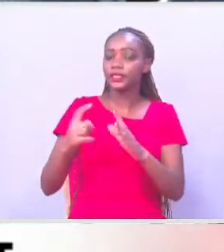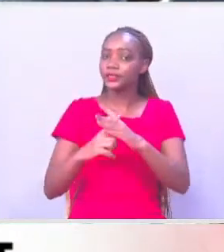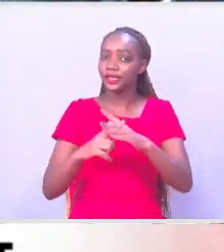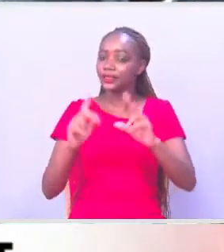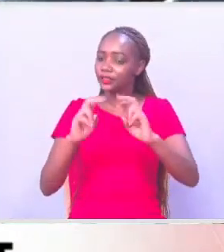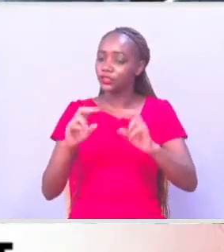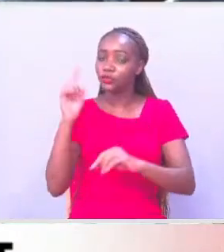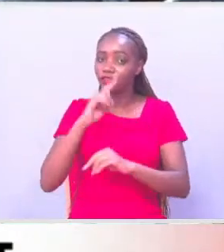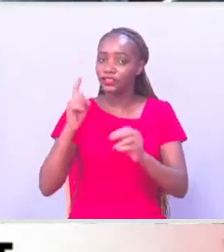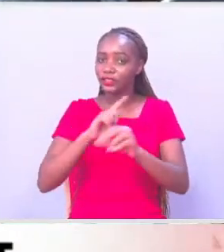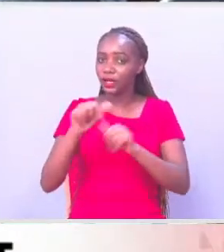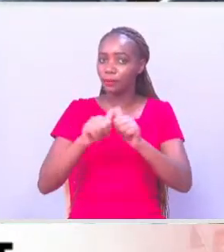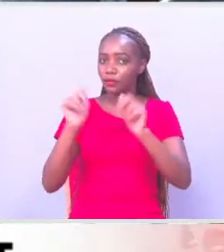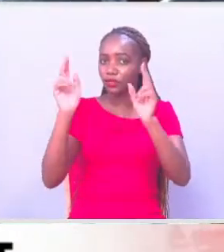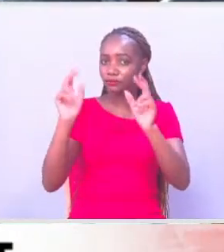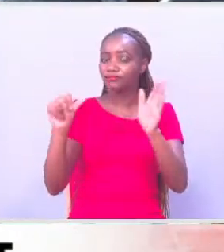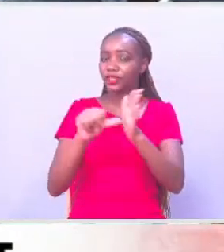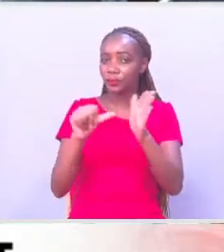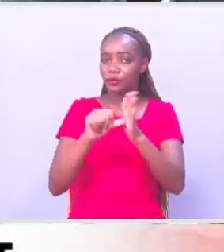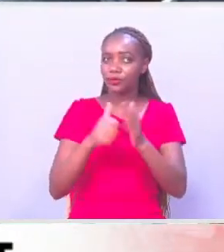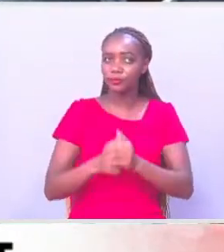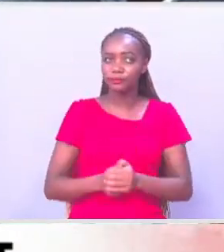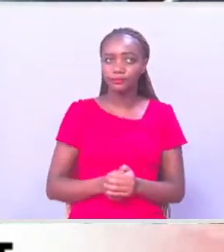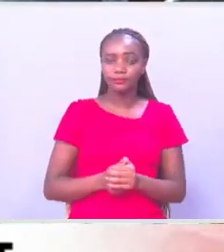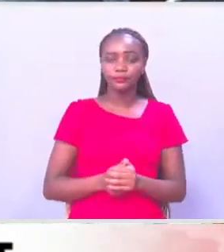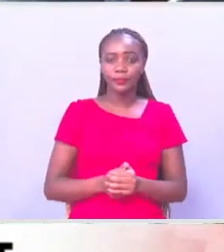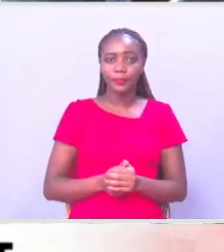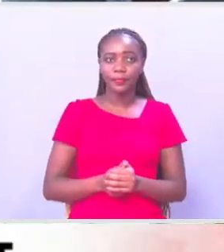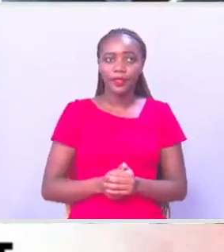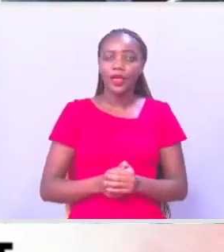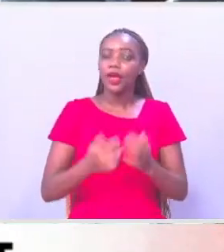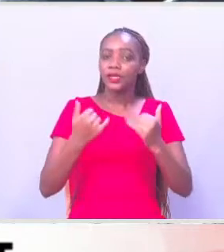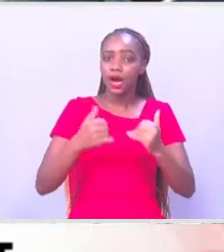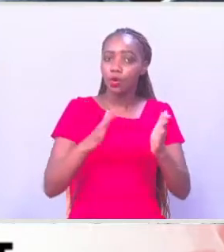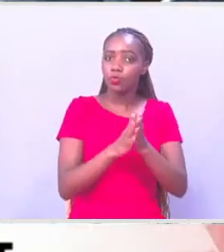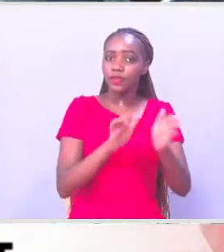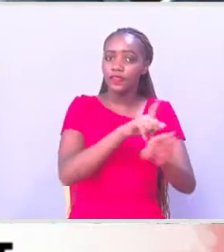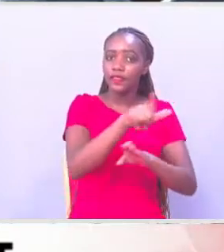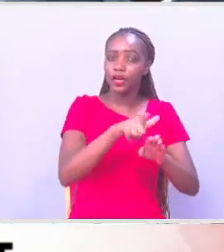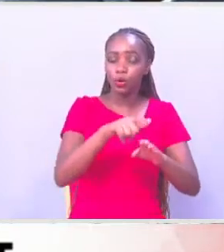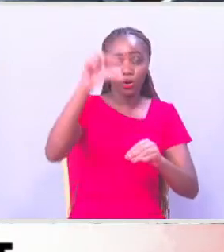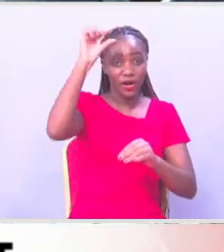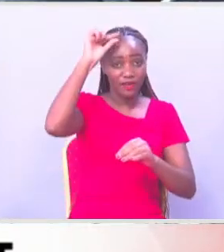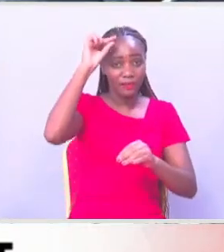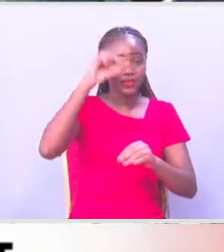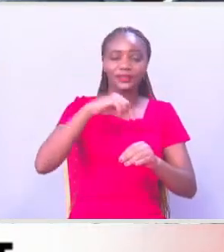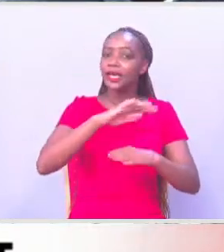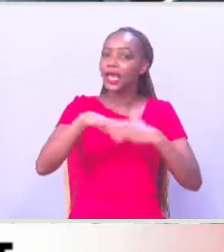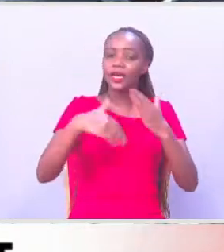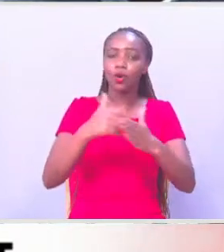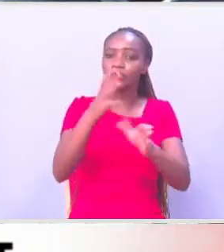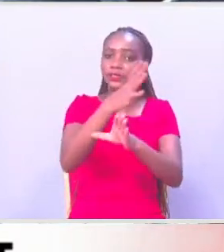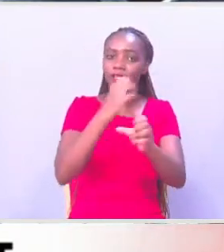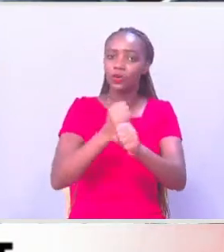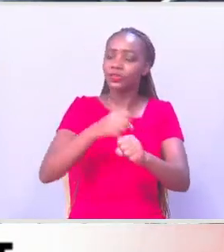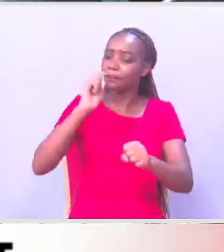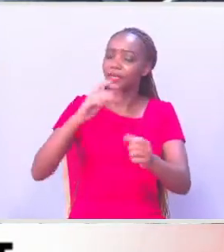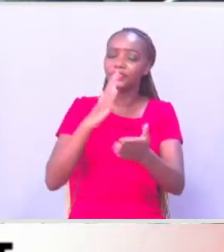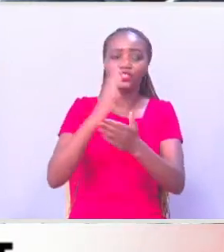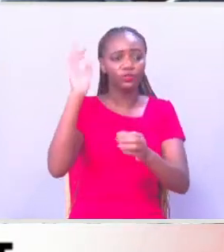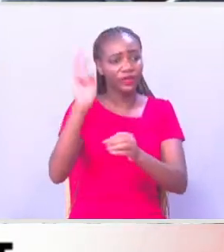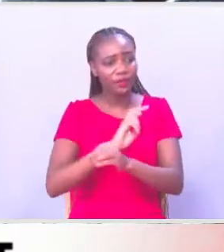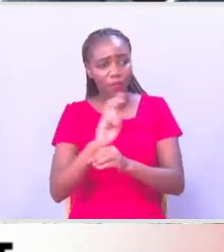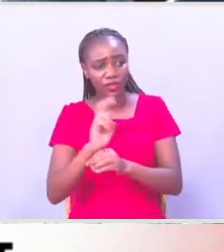We call upon government, national government, county government, the local administration to ensure that they monitor early warning